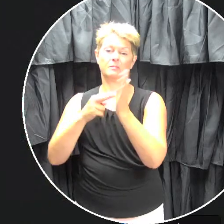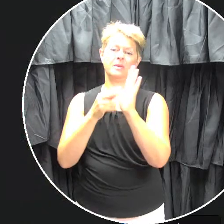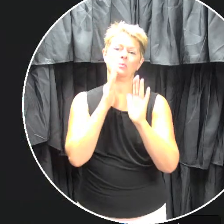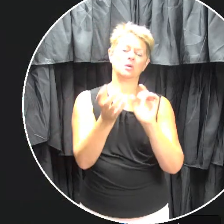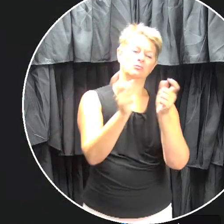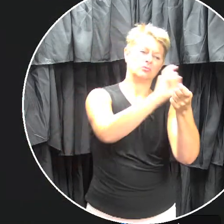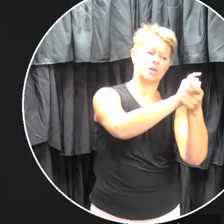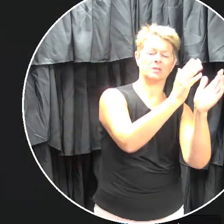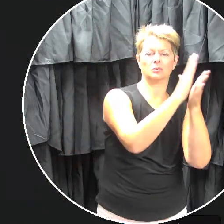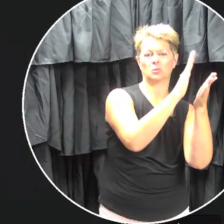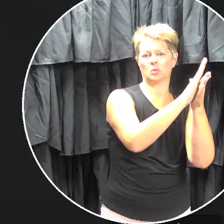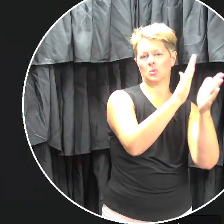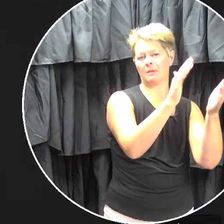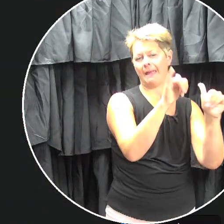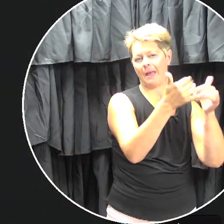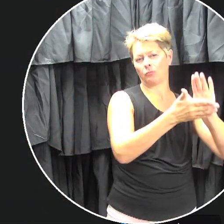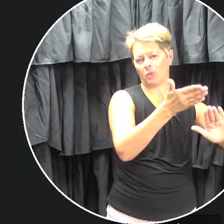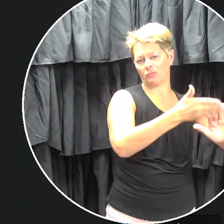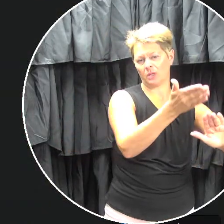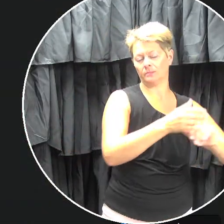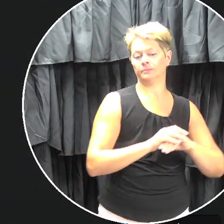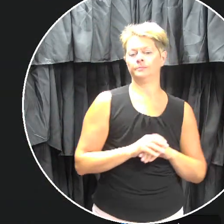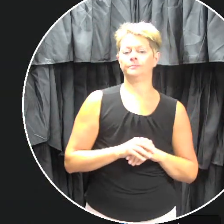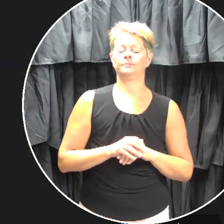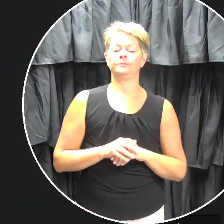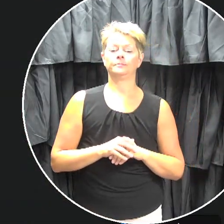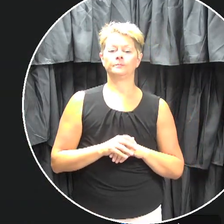Mark, did you have a follow-up to that?